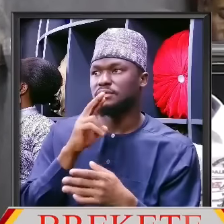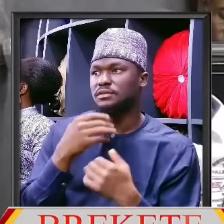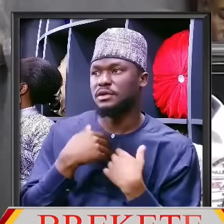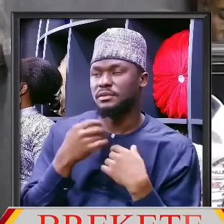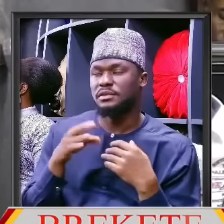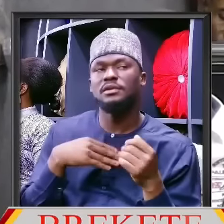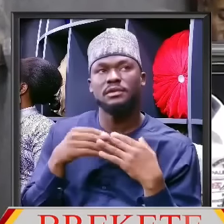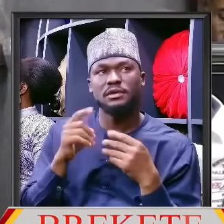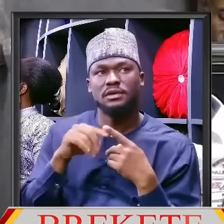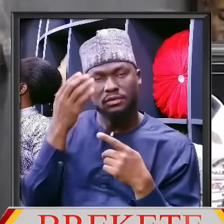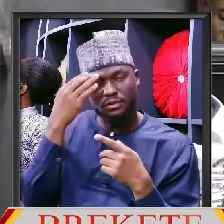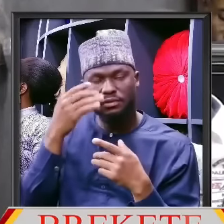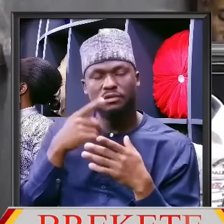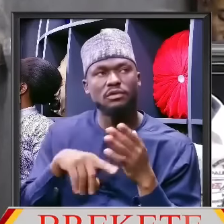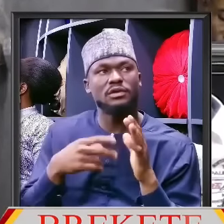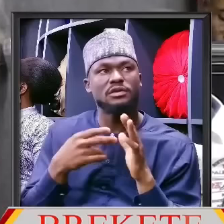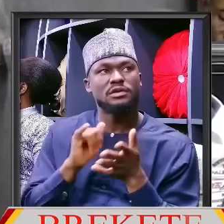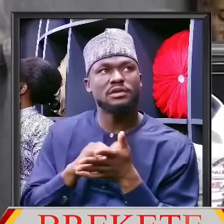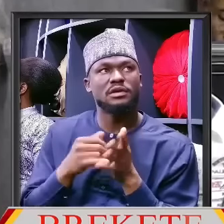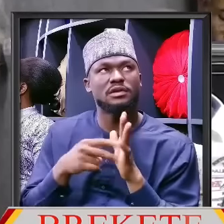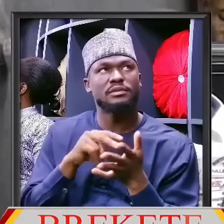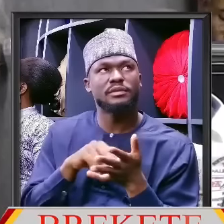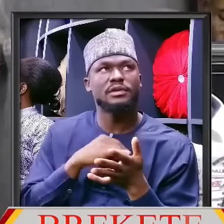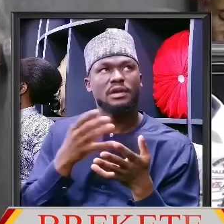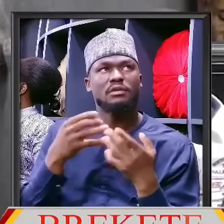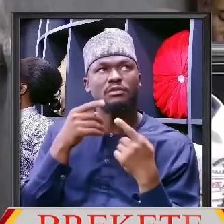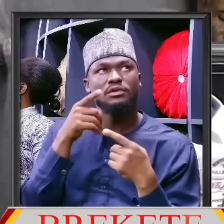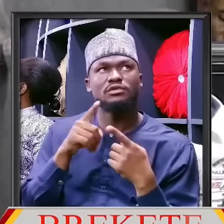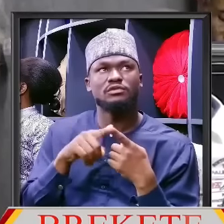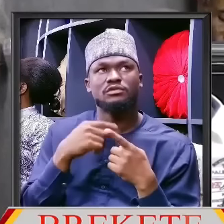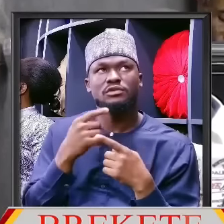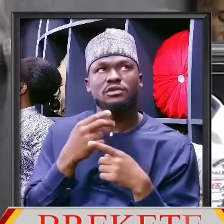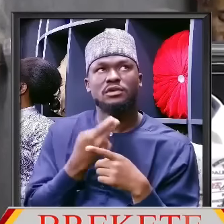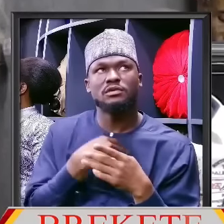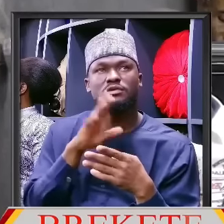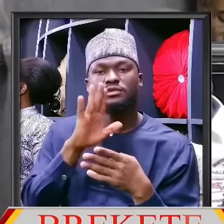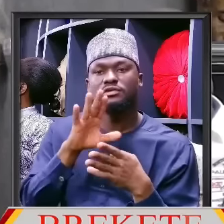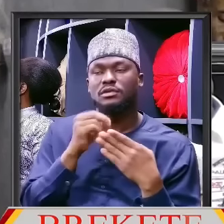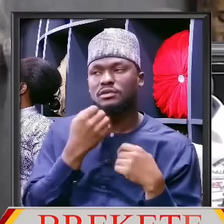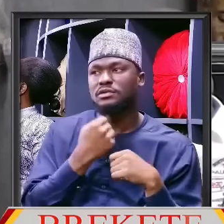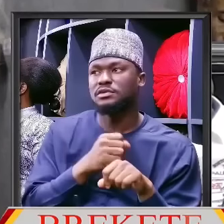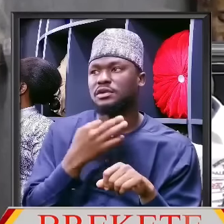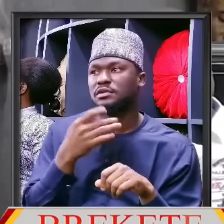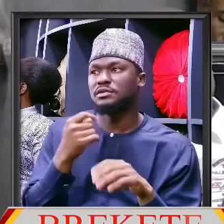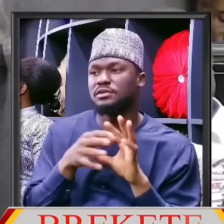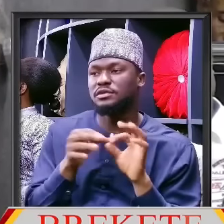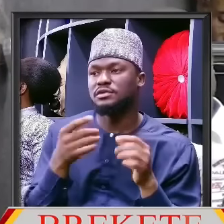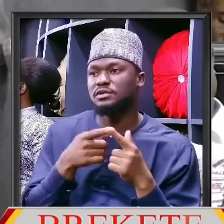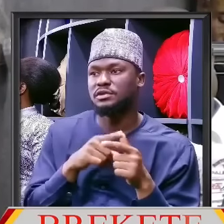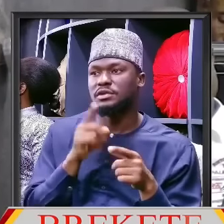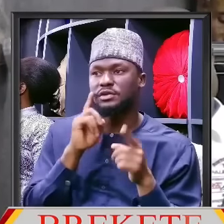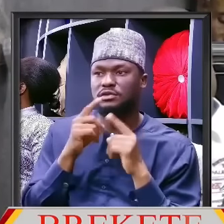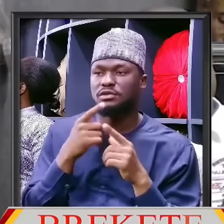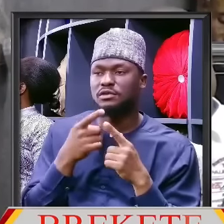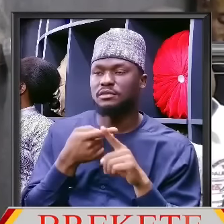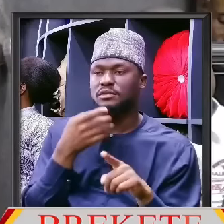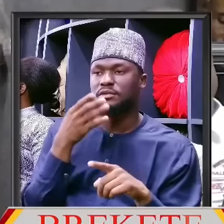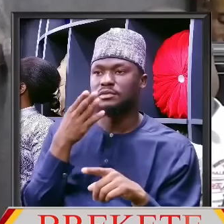the matter, you sabi waiting the matter be. So I go won't make you tell us your own side of the matter, then we go talk from